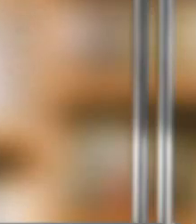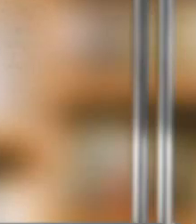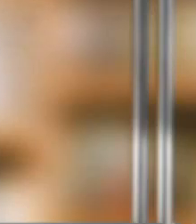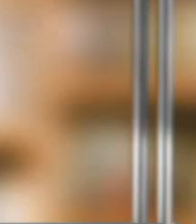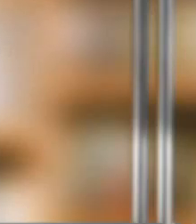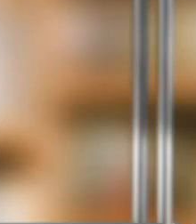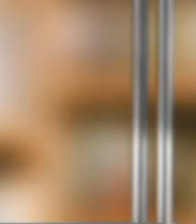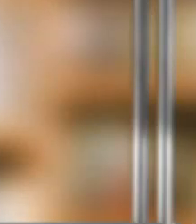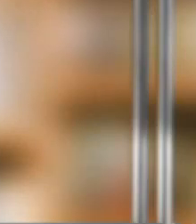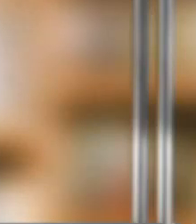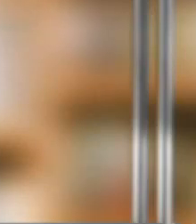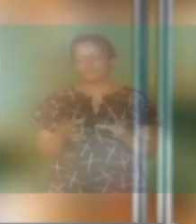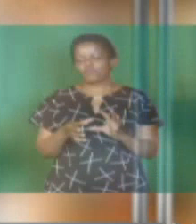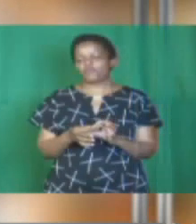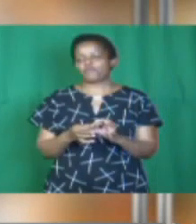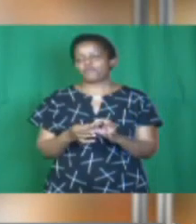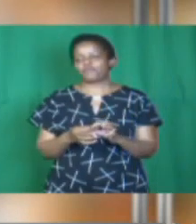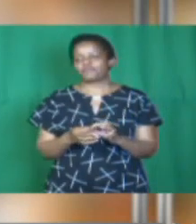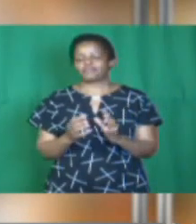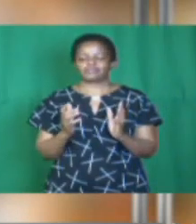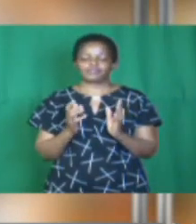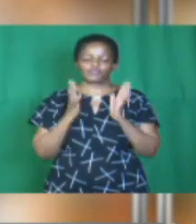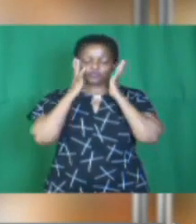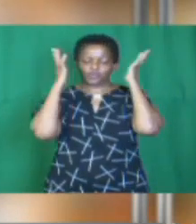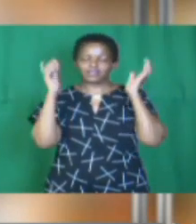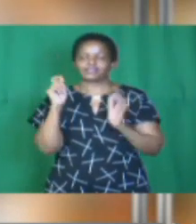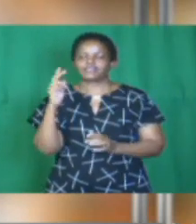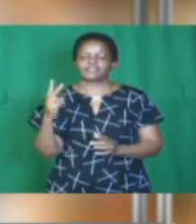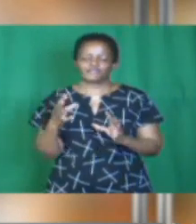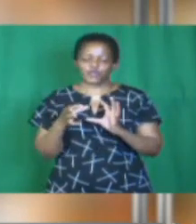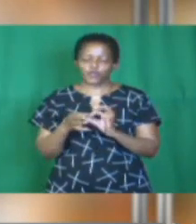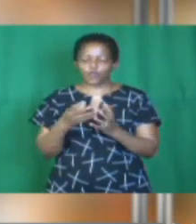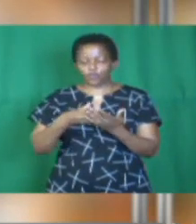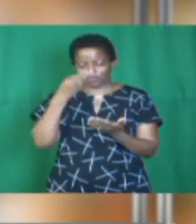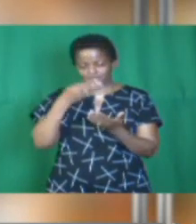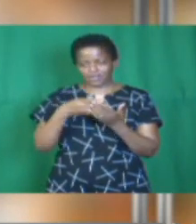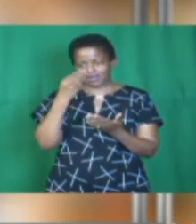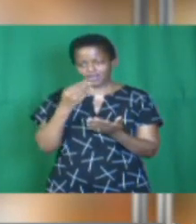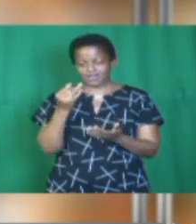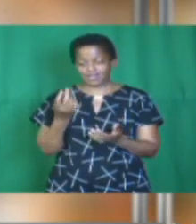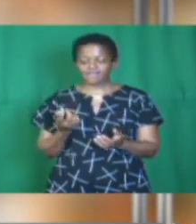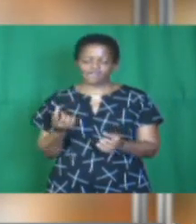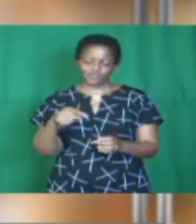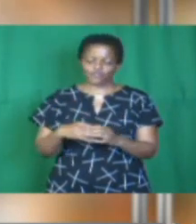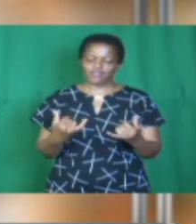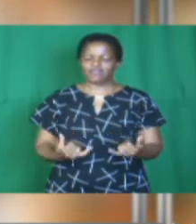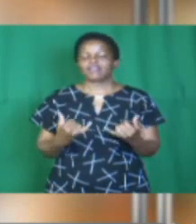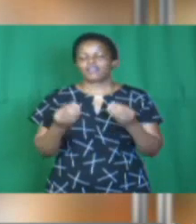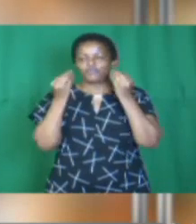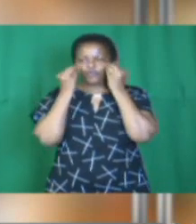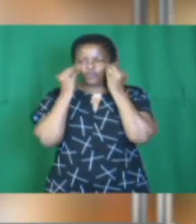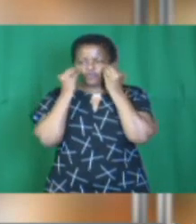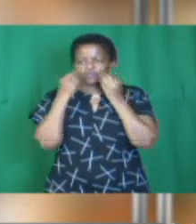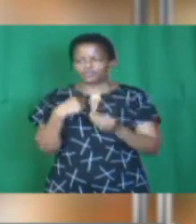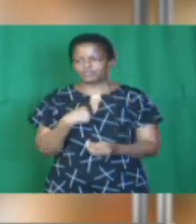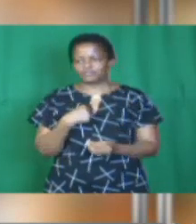Welcome back, viewers. You are still tuned in to Eswatini TV, and this is Home Study. And if you have just joined us, I am Nogwazi Dlamini,